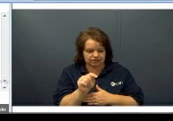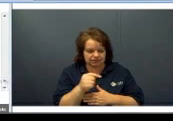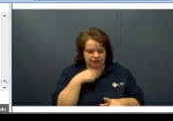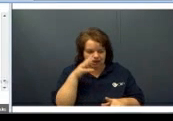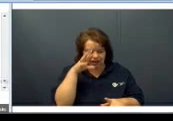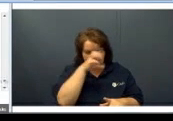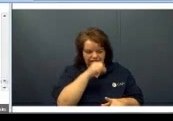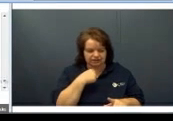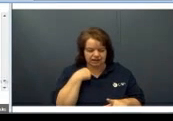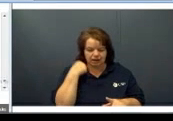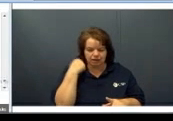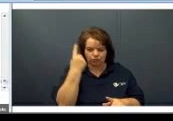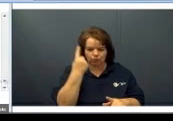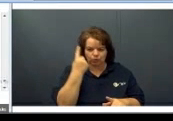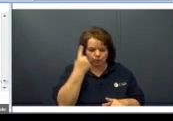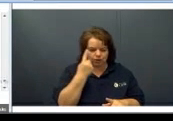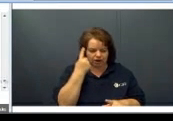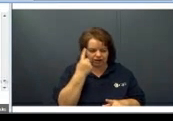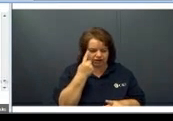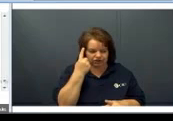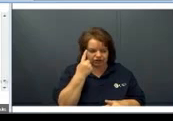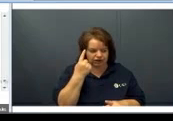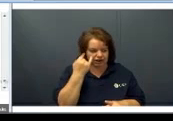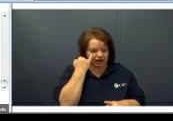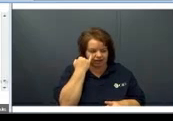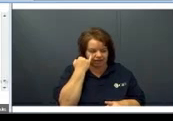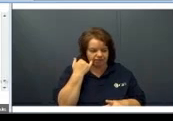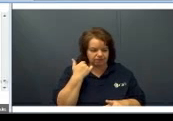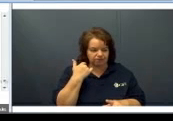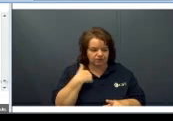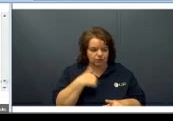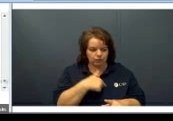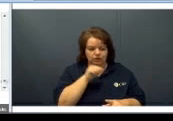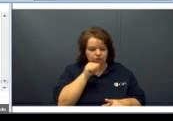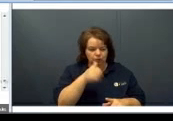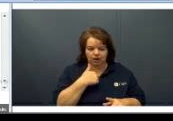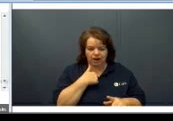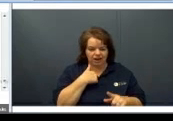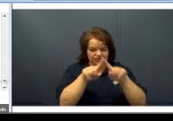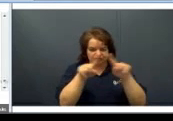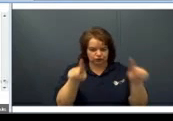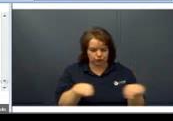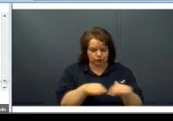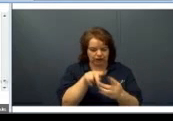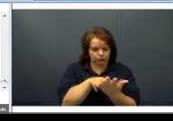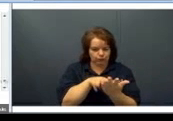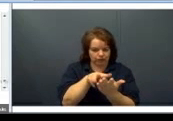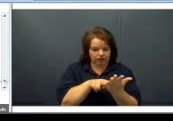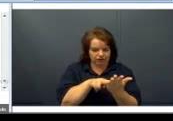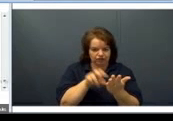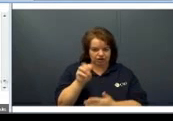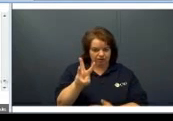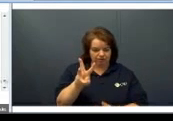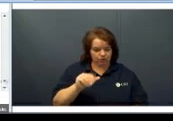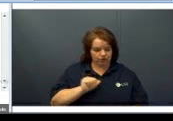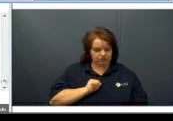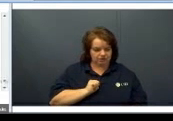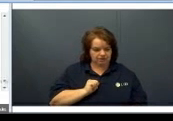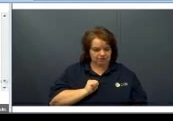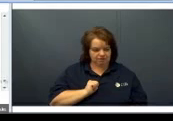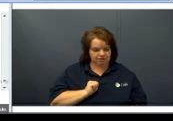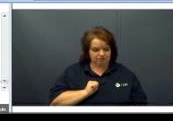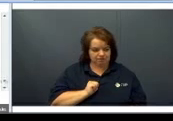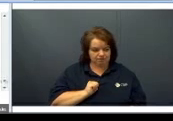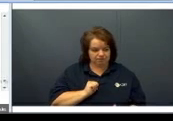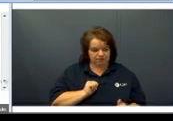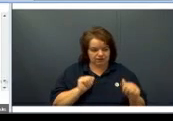guess you might not be noticing it. I'm wondering if we don't have screen reader software ourselves,